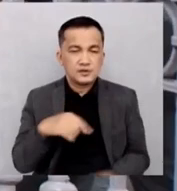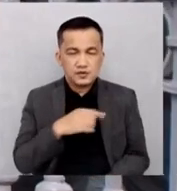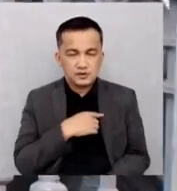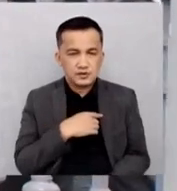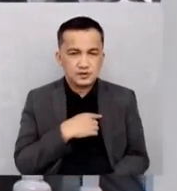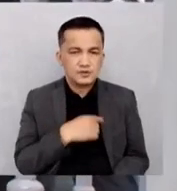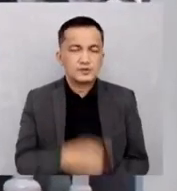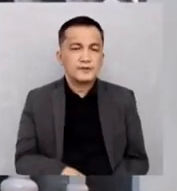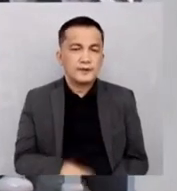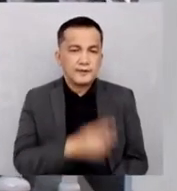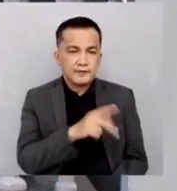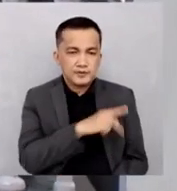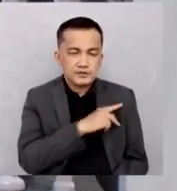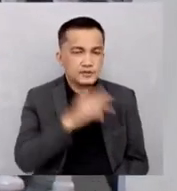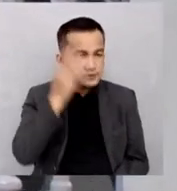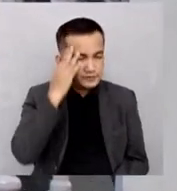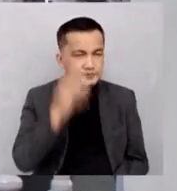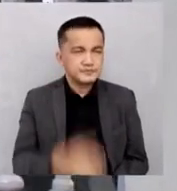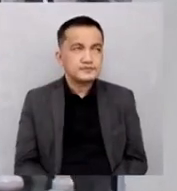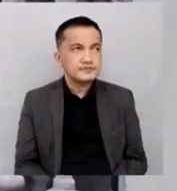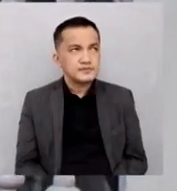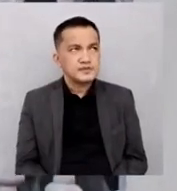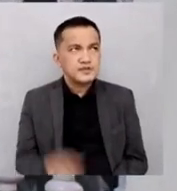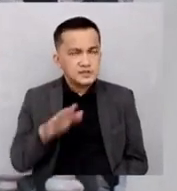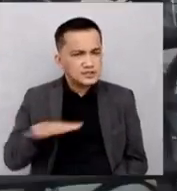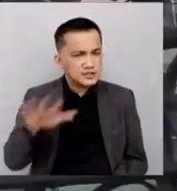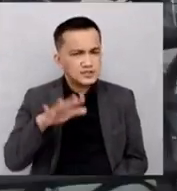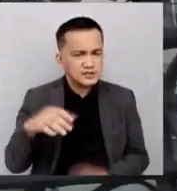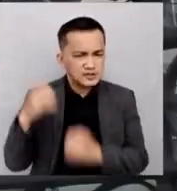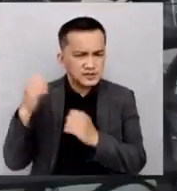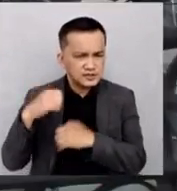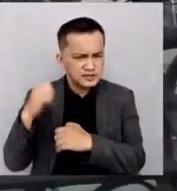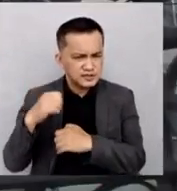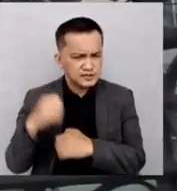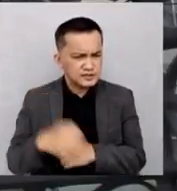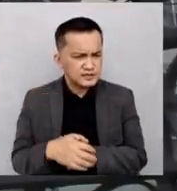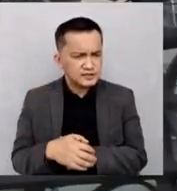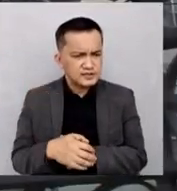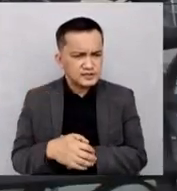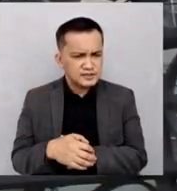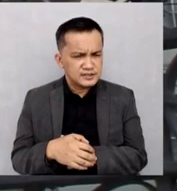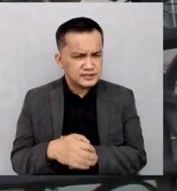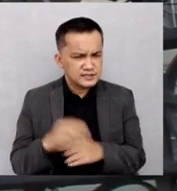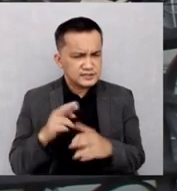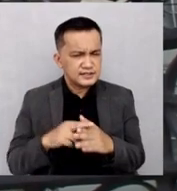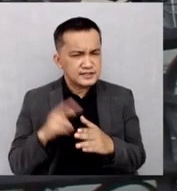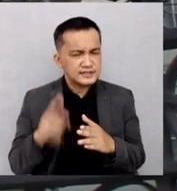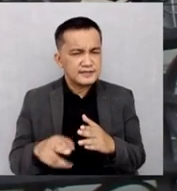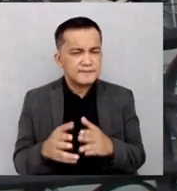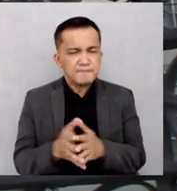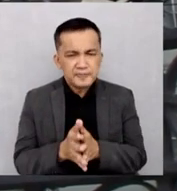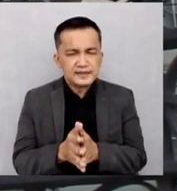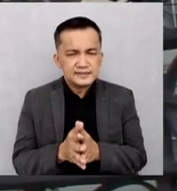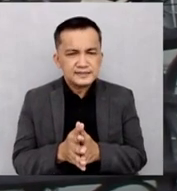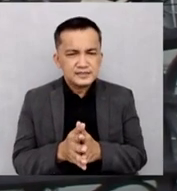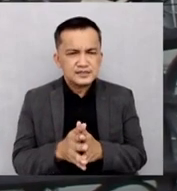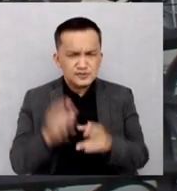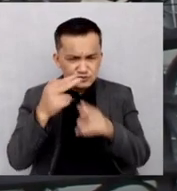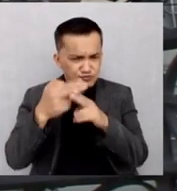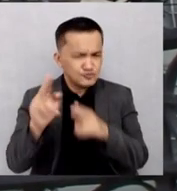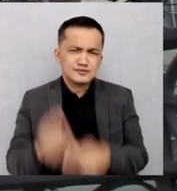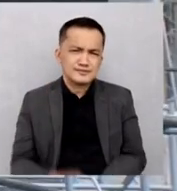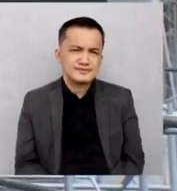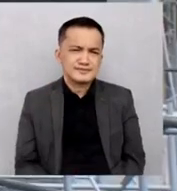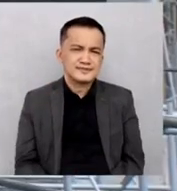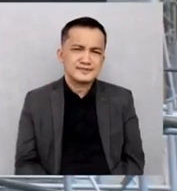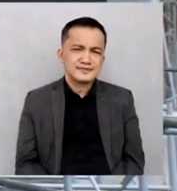whom we personally know, and they are also expecting the results to be out soon. They are in